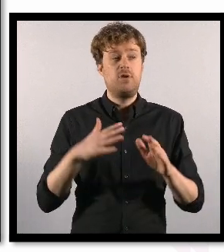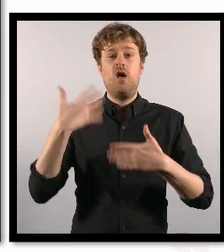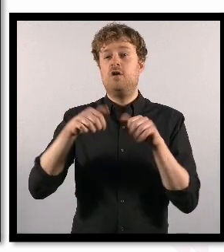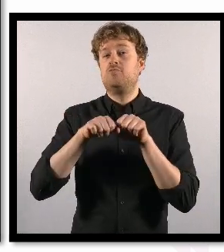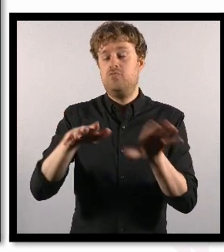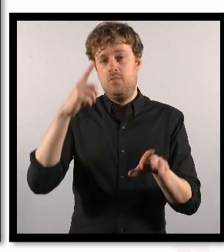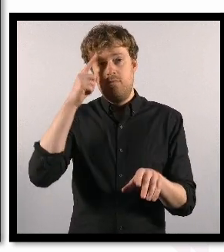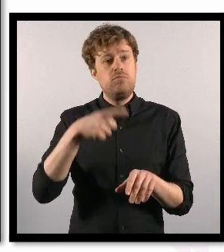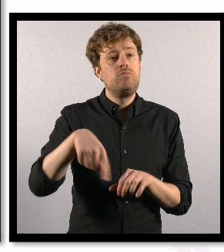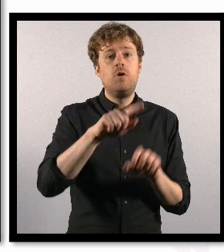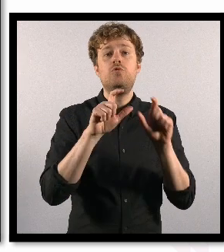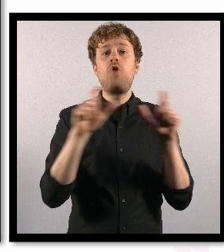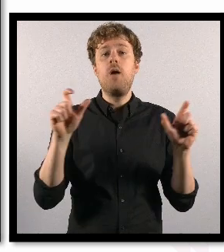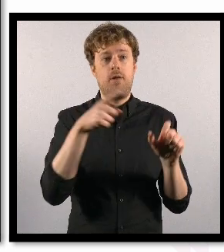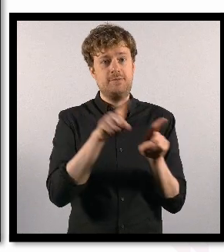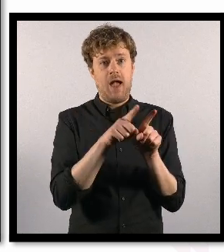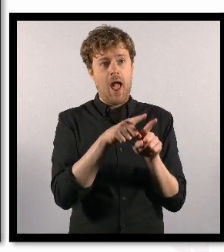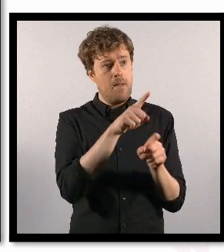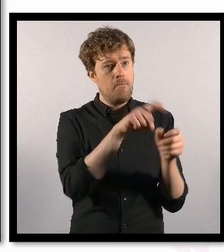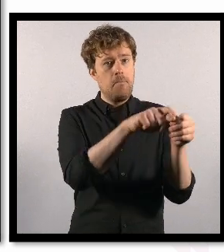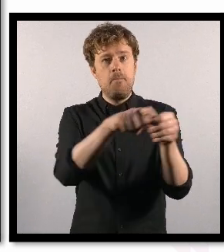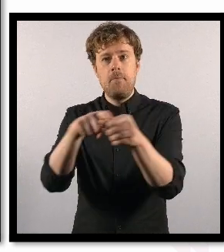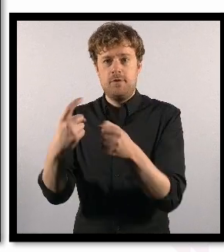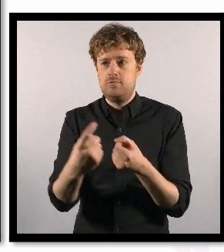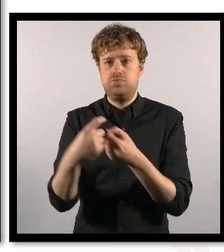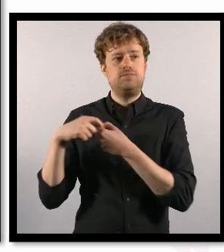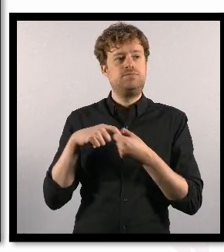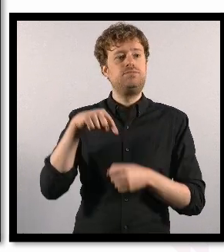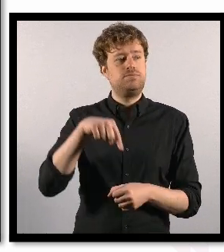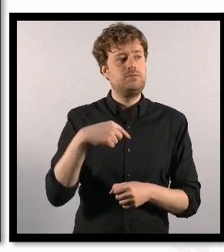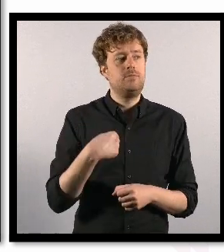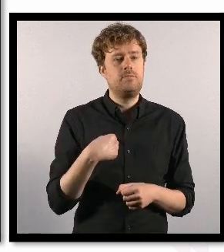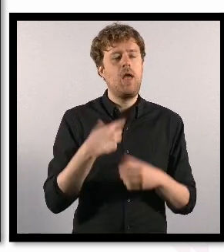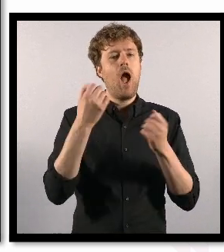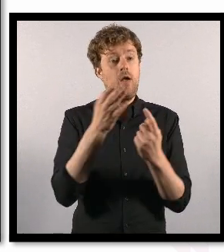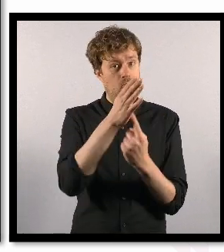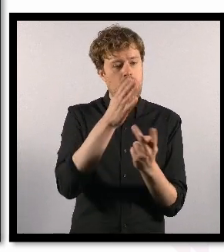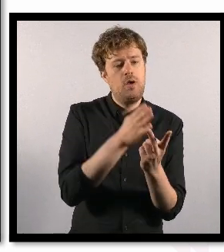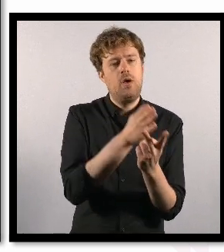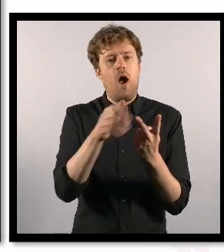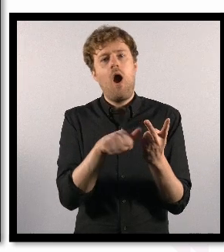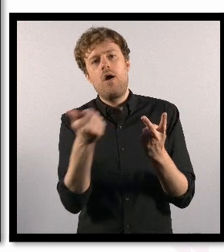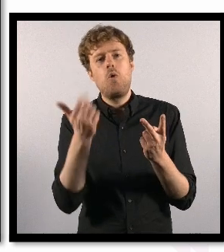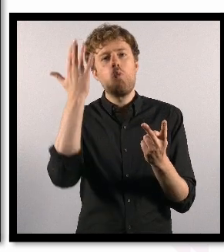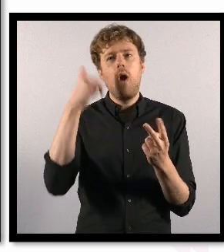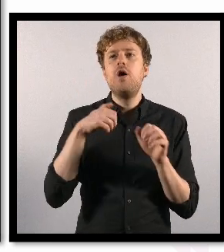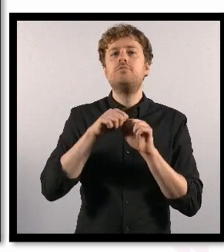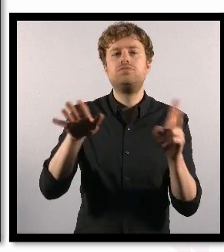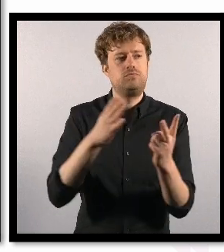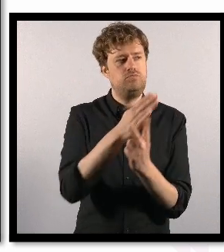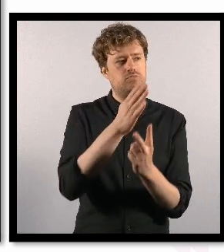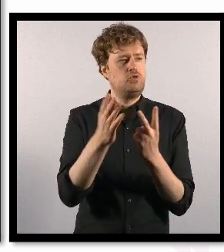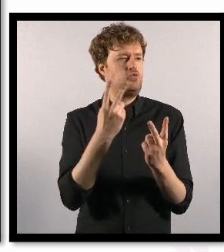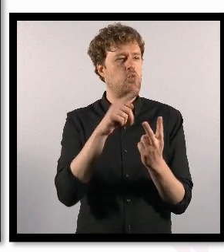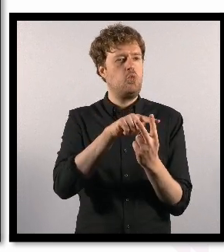IDPs. And now I have found the first technical issue. My slides are not showing up